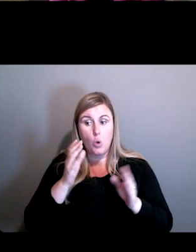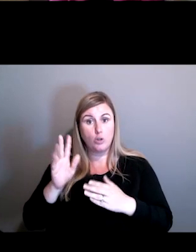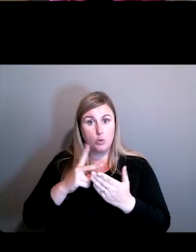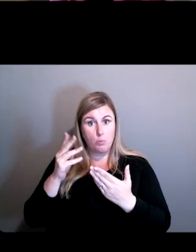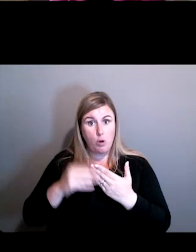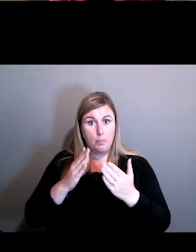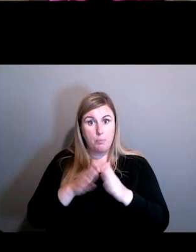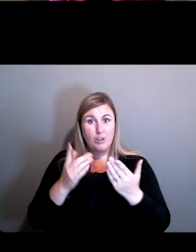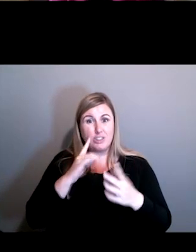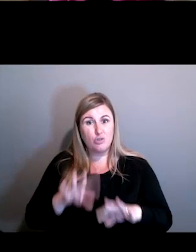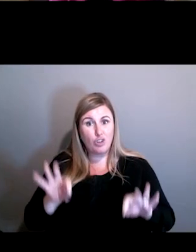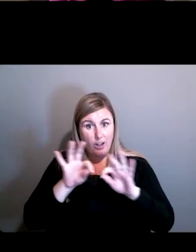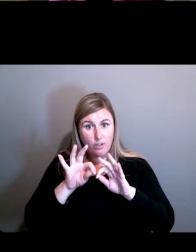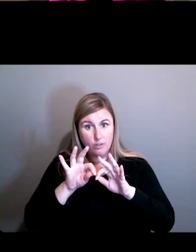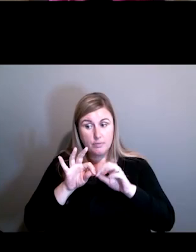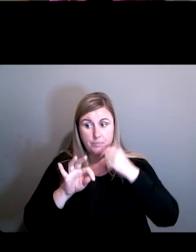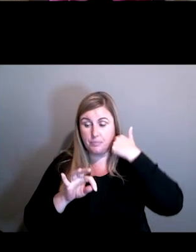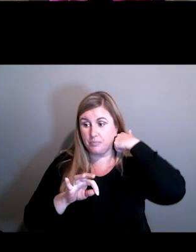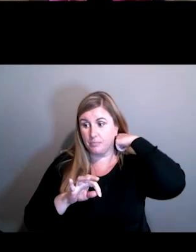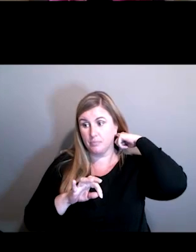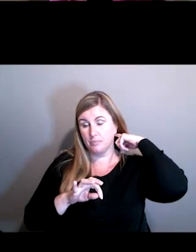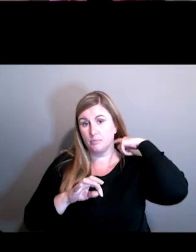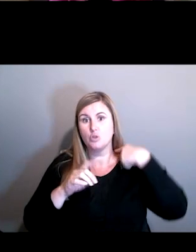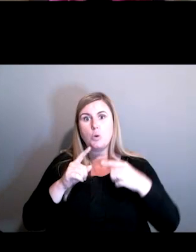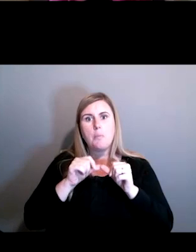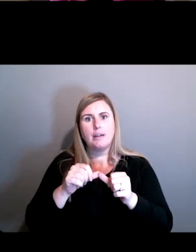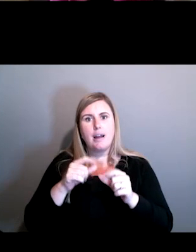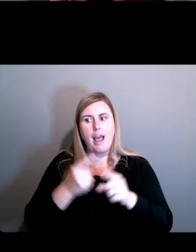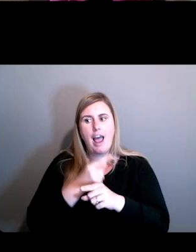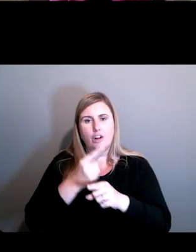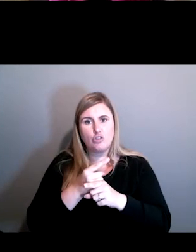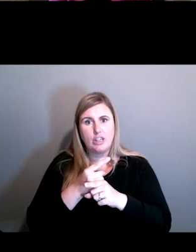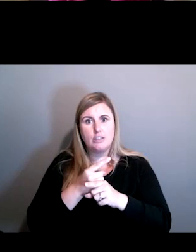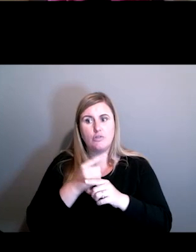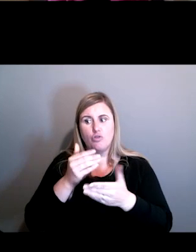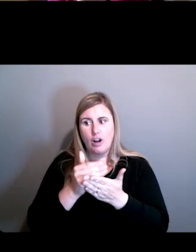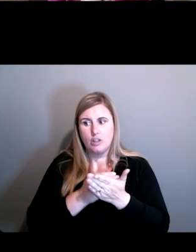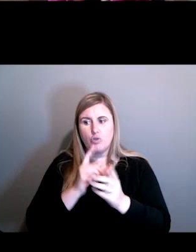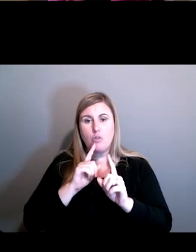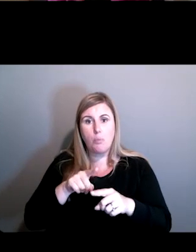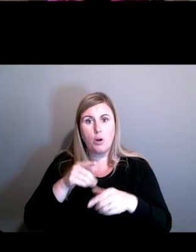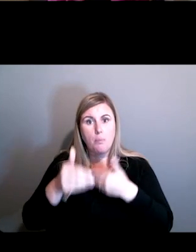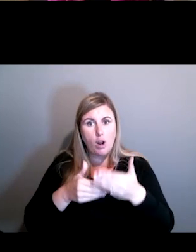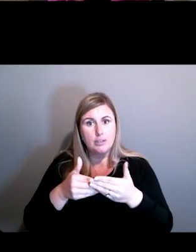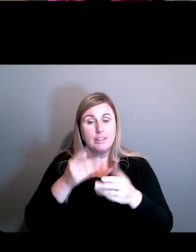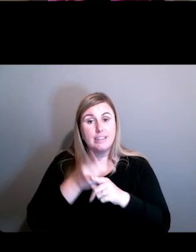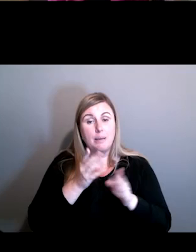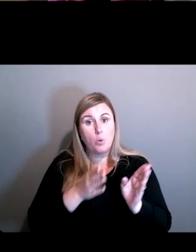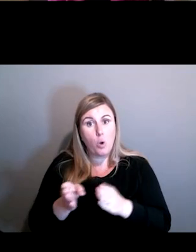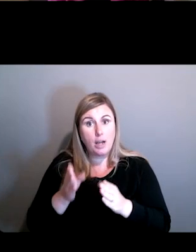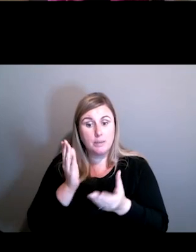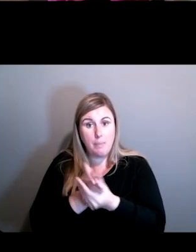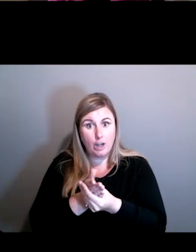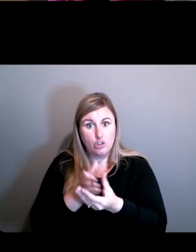is critical to maintaining accurate records for reporting progress on your students. Keeping an organized binder to